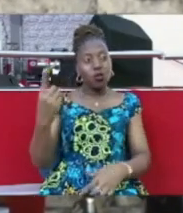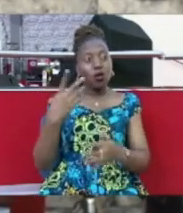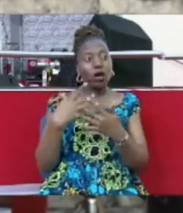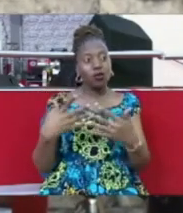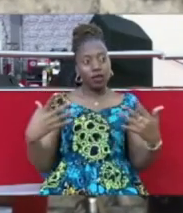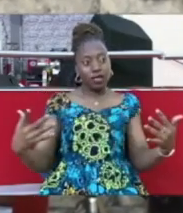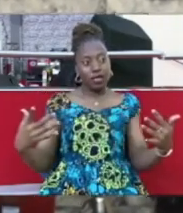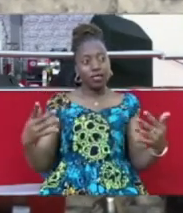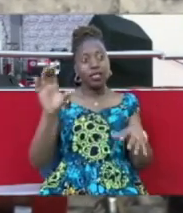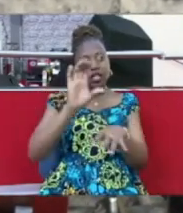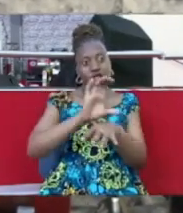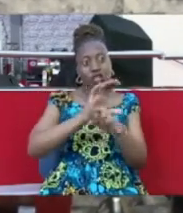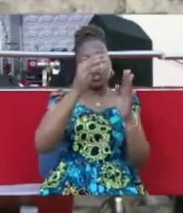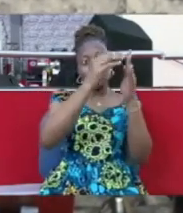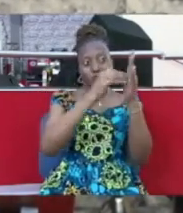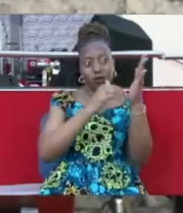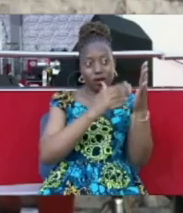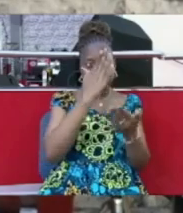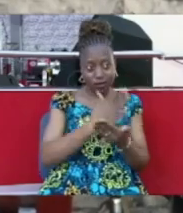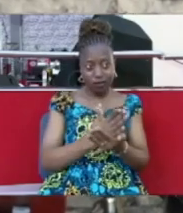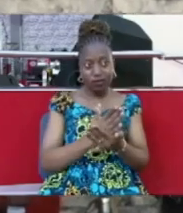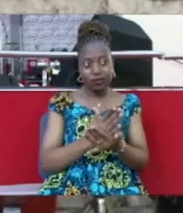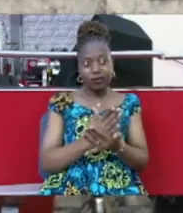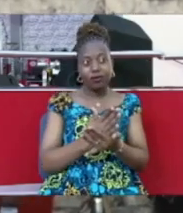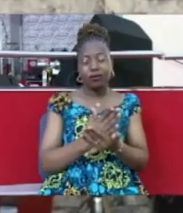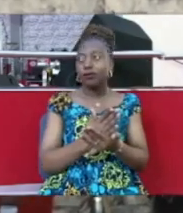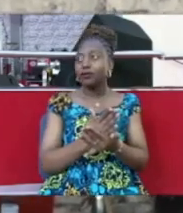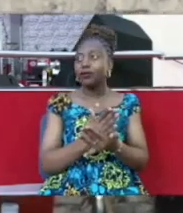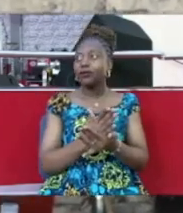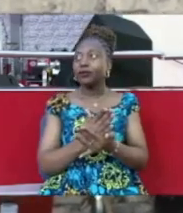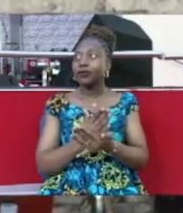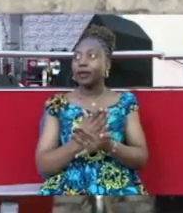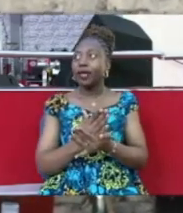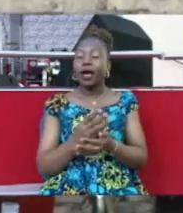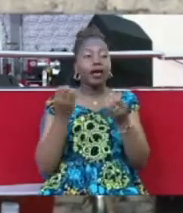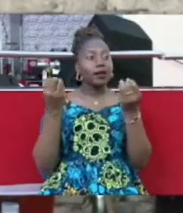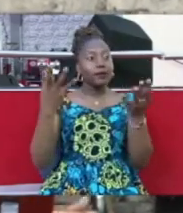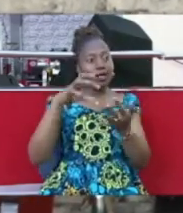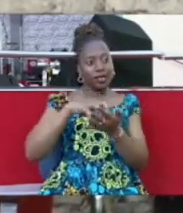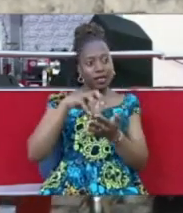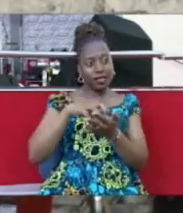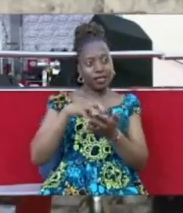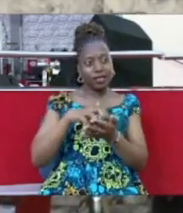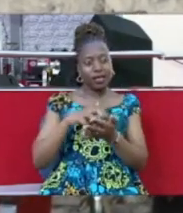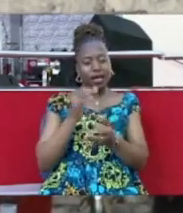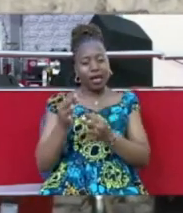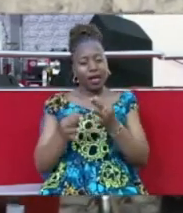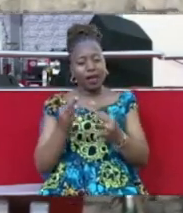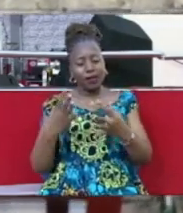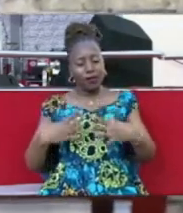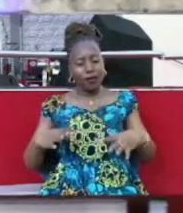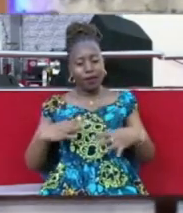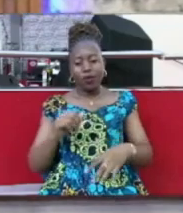church program. Ni mojawapo ya vipengele katika mipangilio ya kanisa. And in most cases, if people don't really